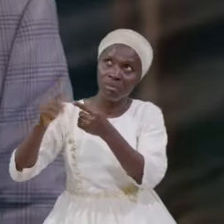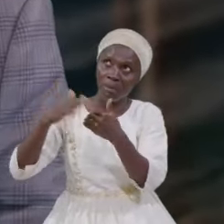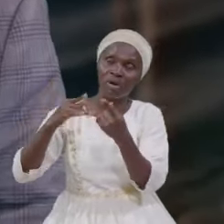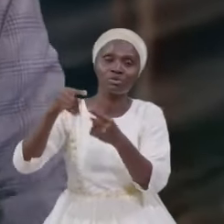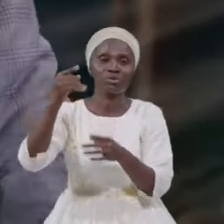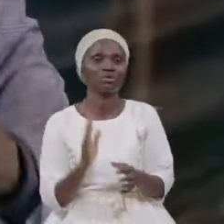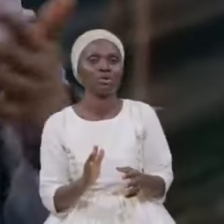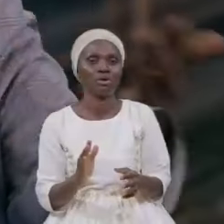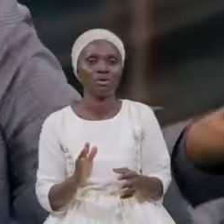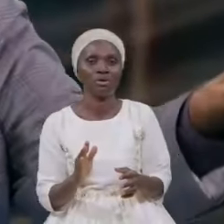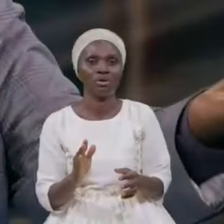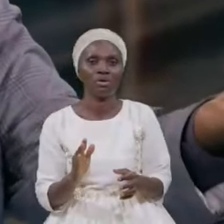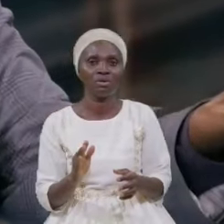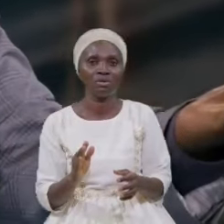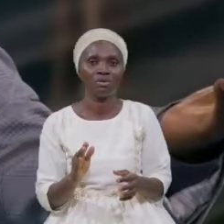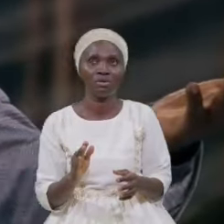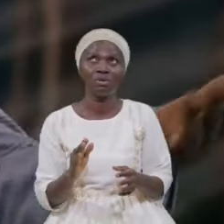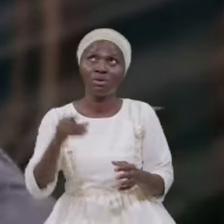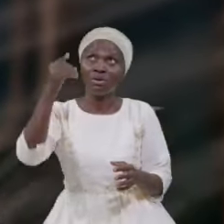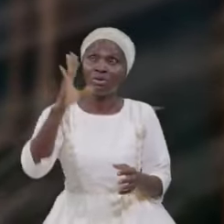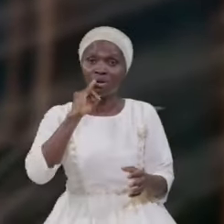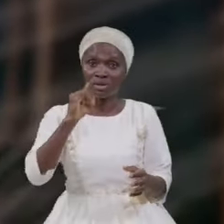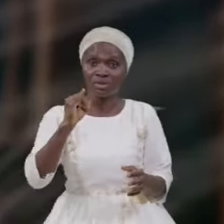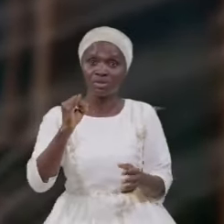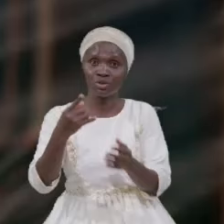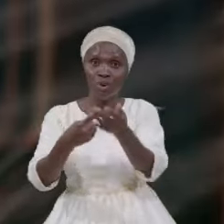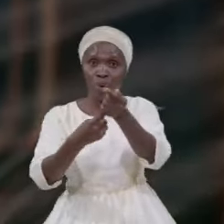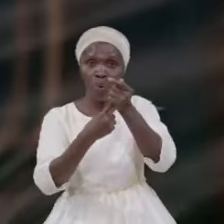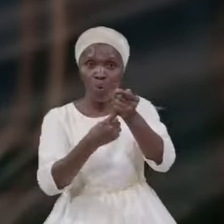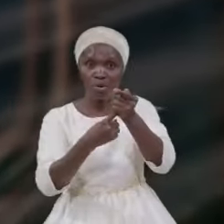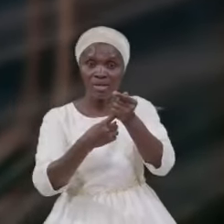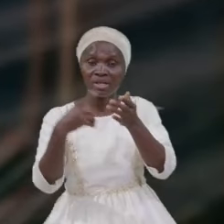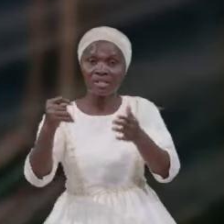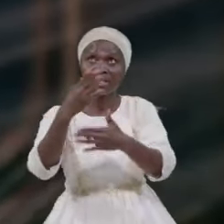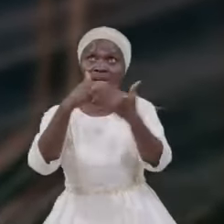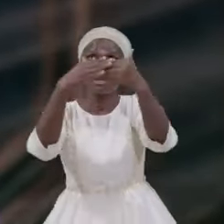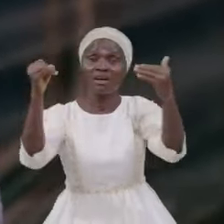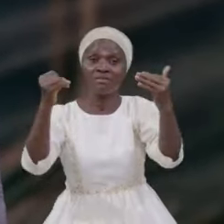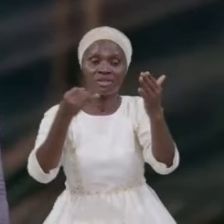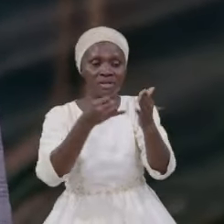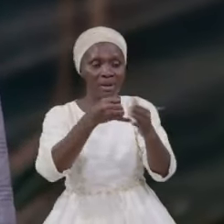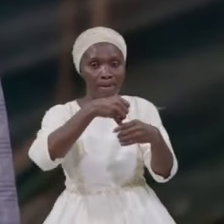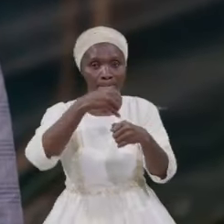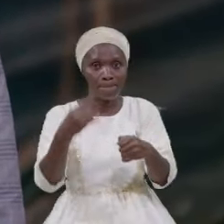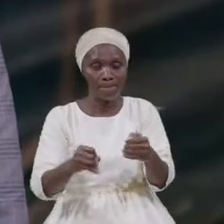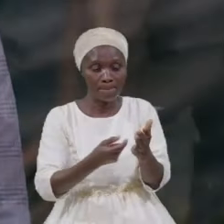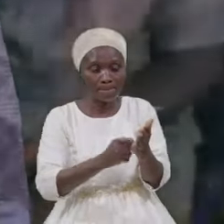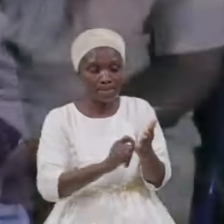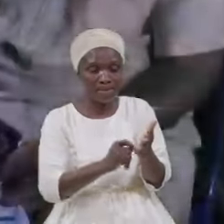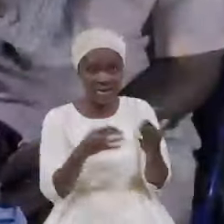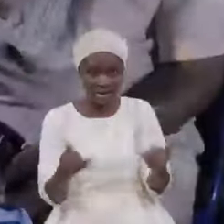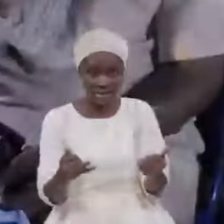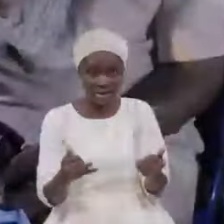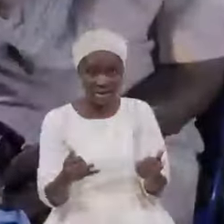right now and is opening the book of life right now, about to write your name.